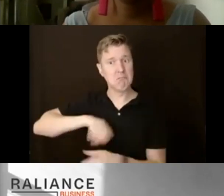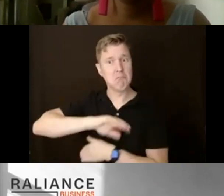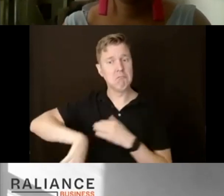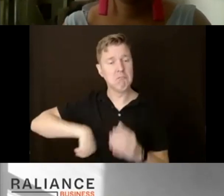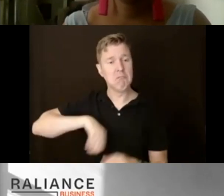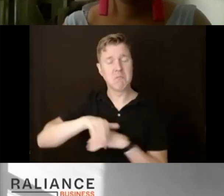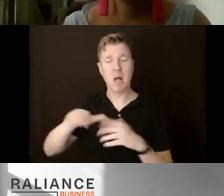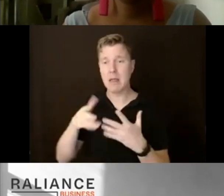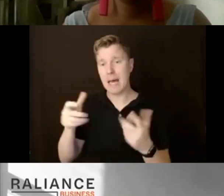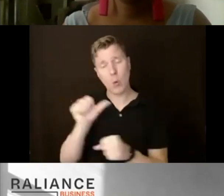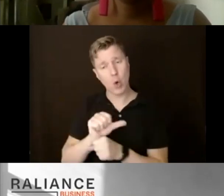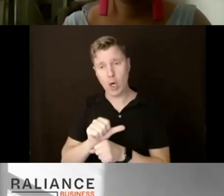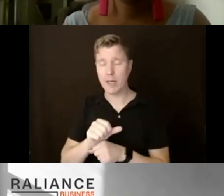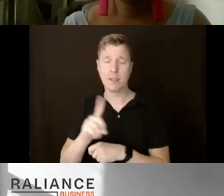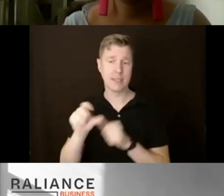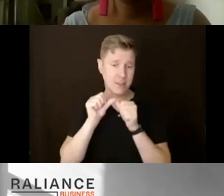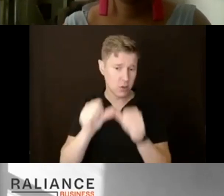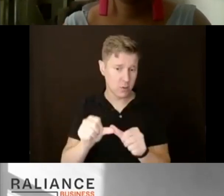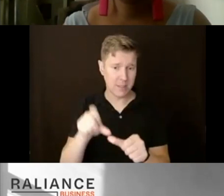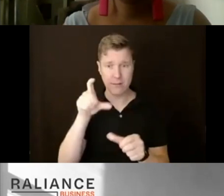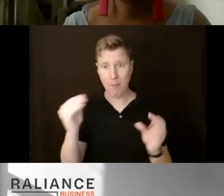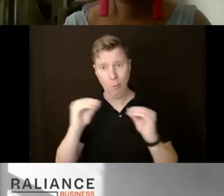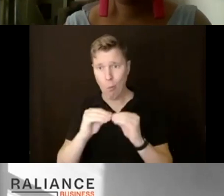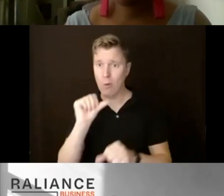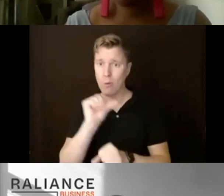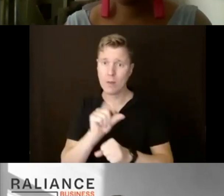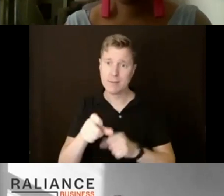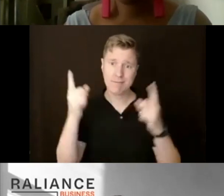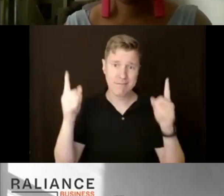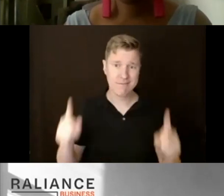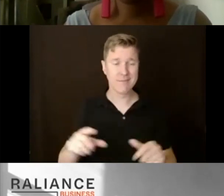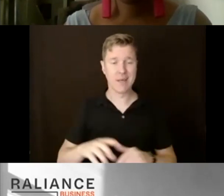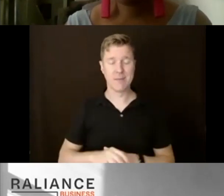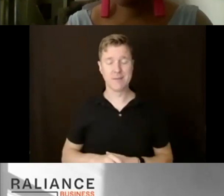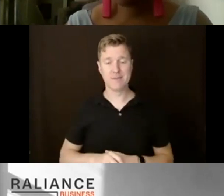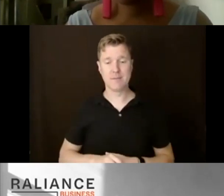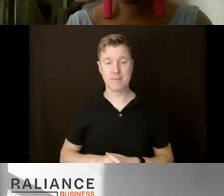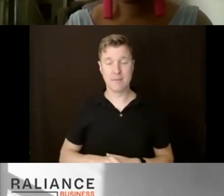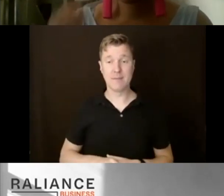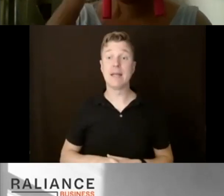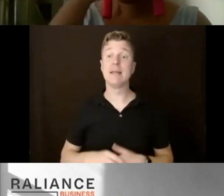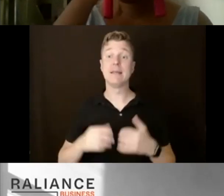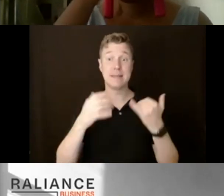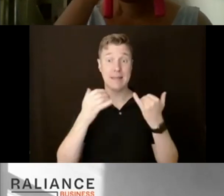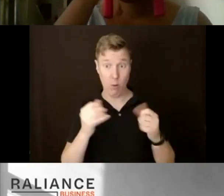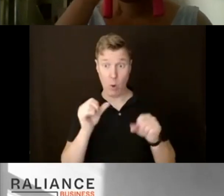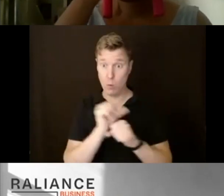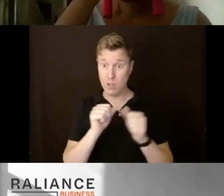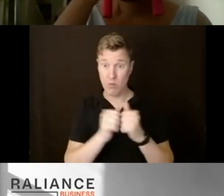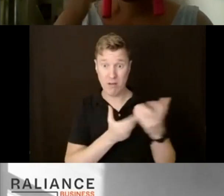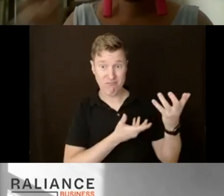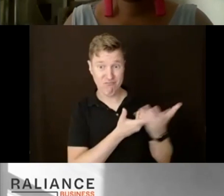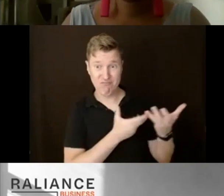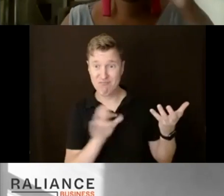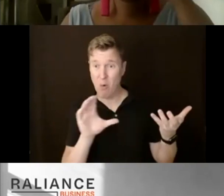and there continues to be a lot of work to do. And I think that when we're working with the corporate and business sectors, it's